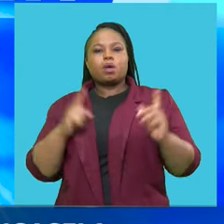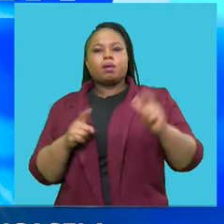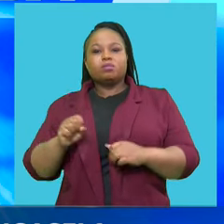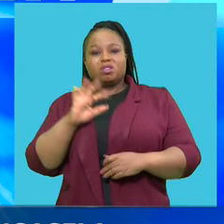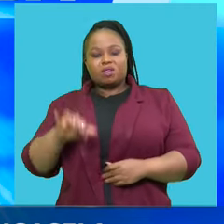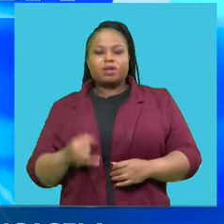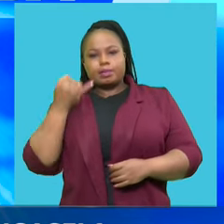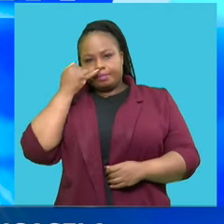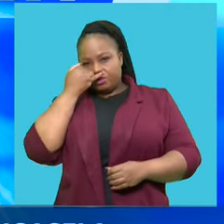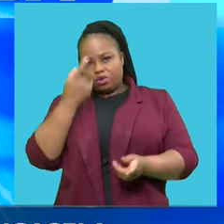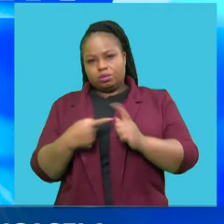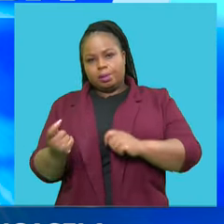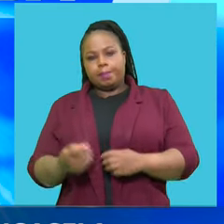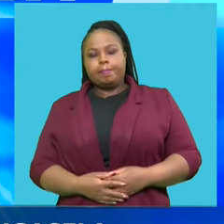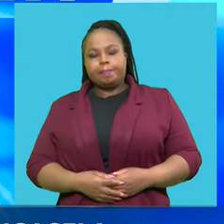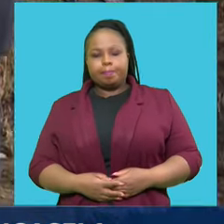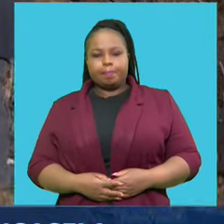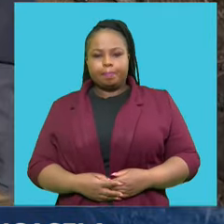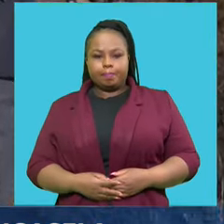nokushushumbisa idakamizwa.